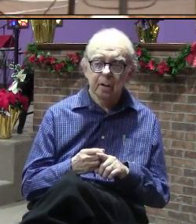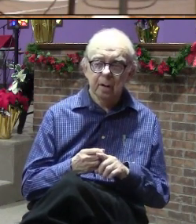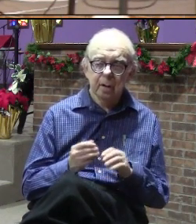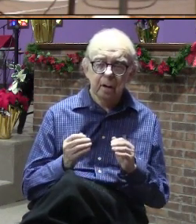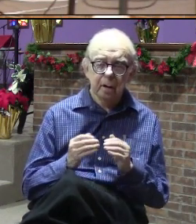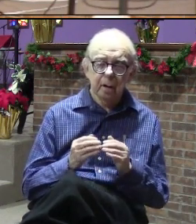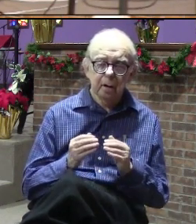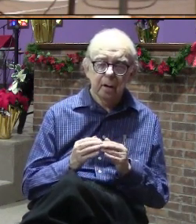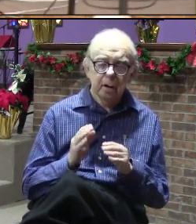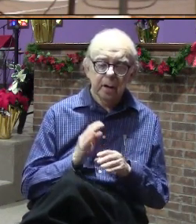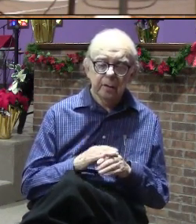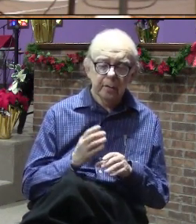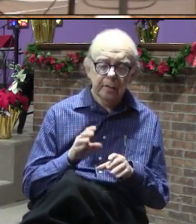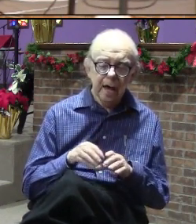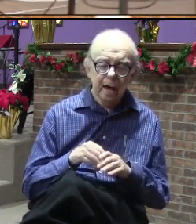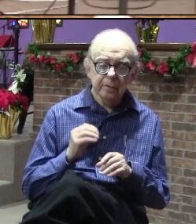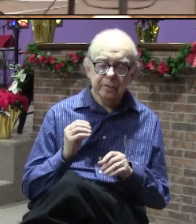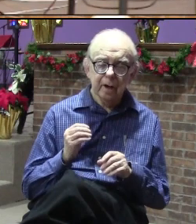even on the outside.